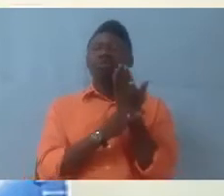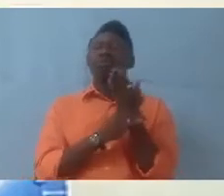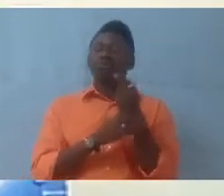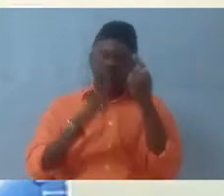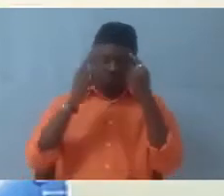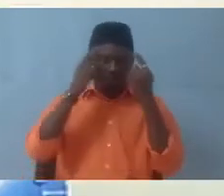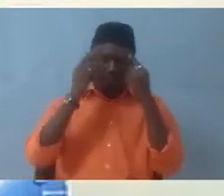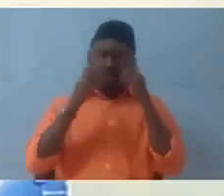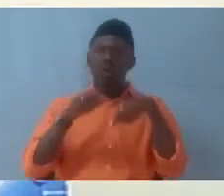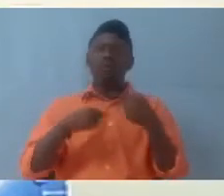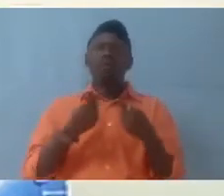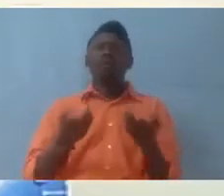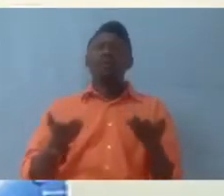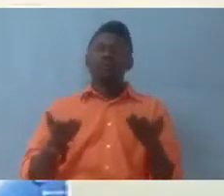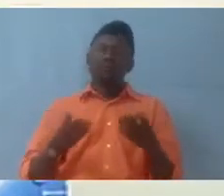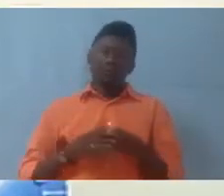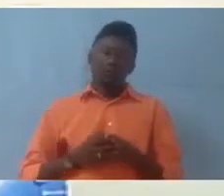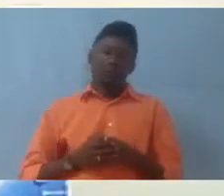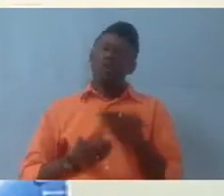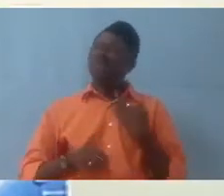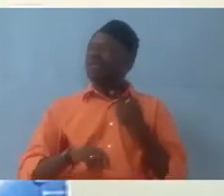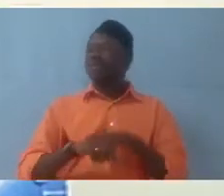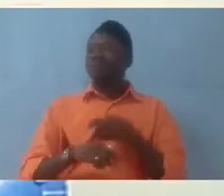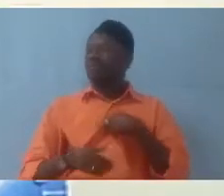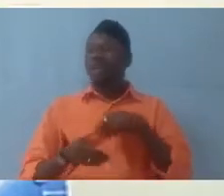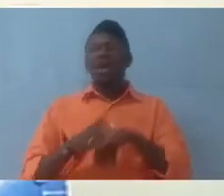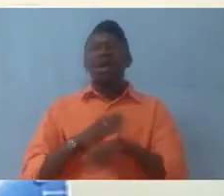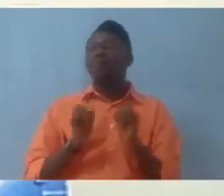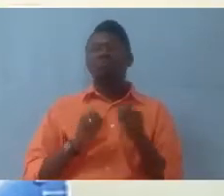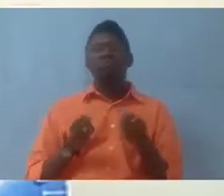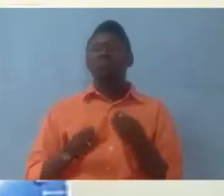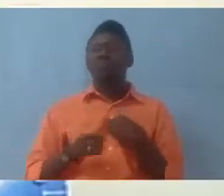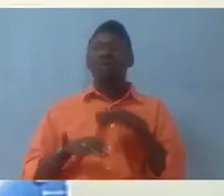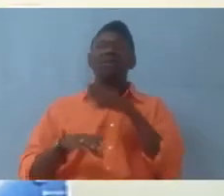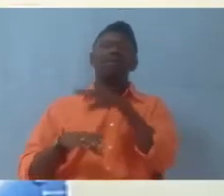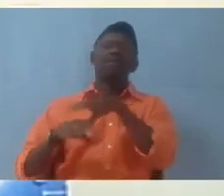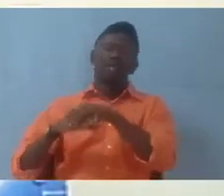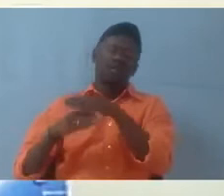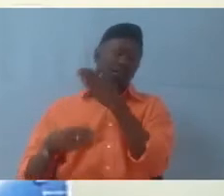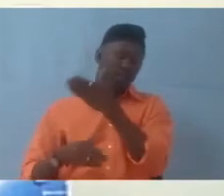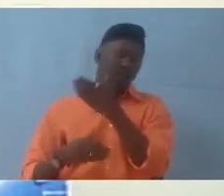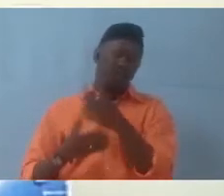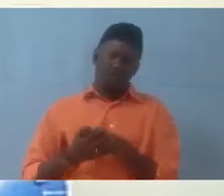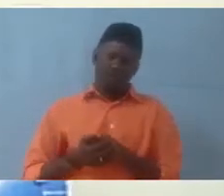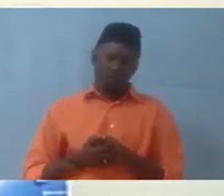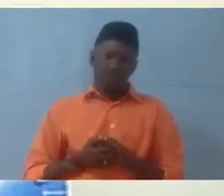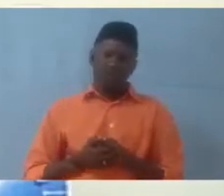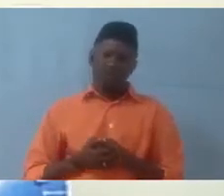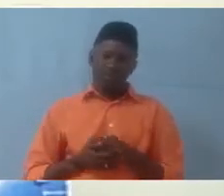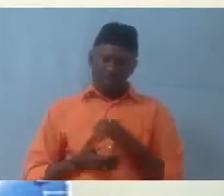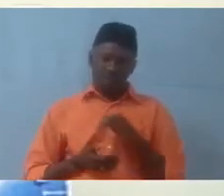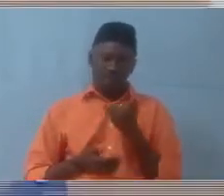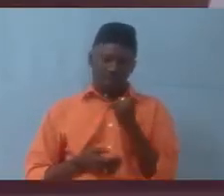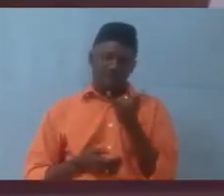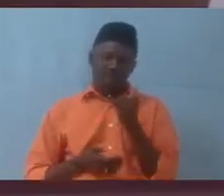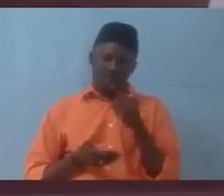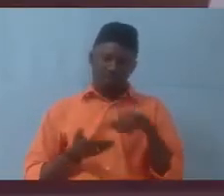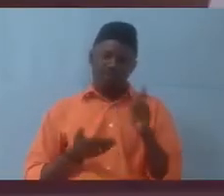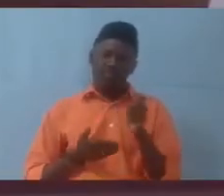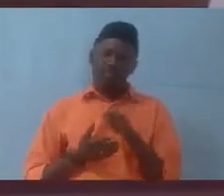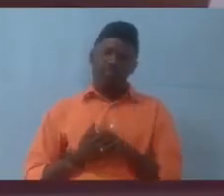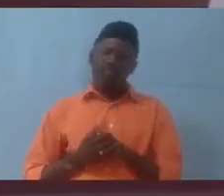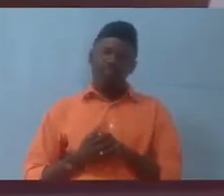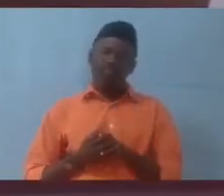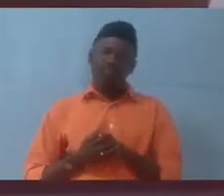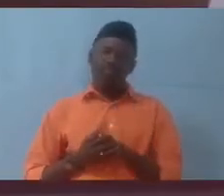féké nak liñ leen jaxalon dal nek na lu am boba ni kon ma dékku ko. So the answer is yes. Waaw kon tontu bi na moy waaw. You have told the